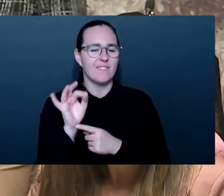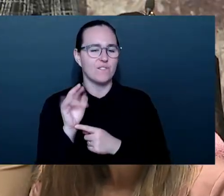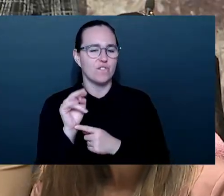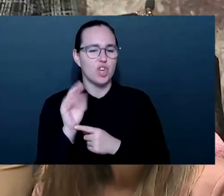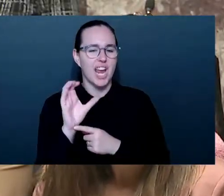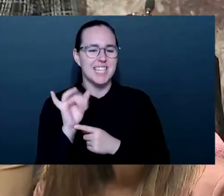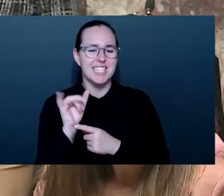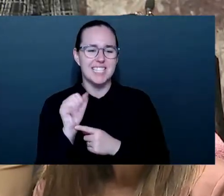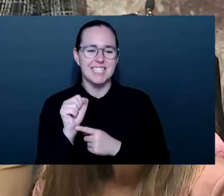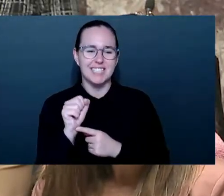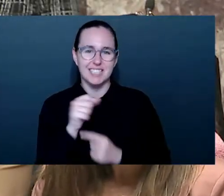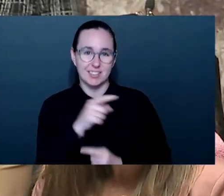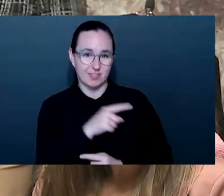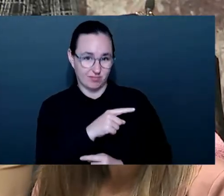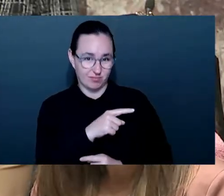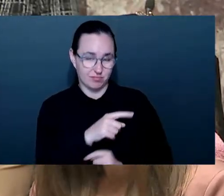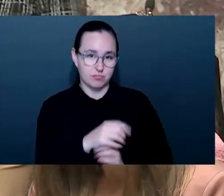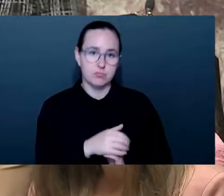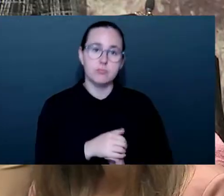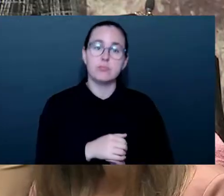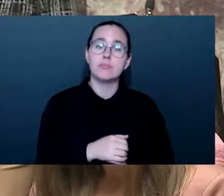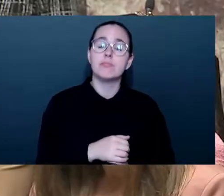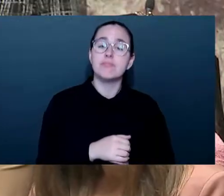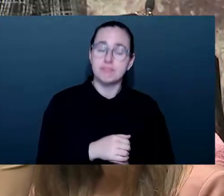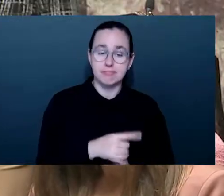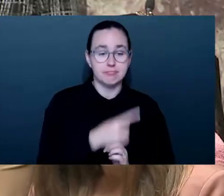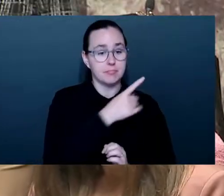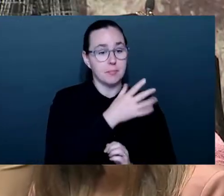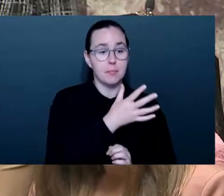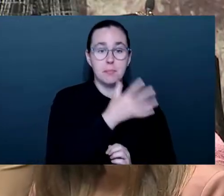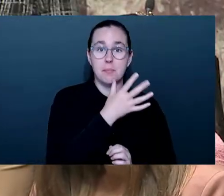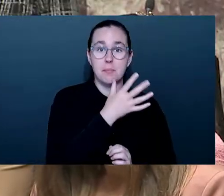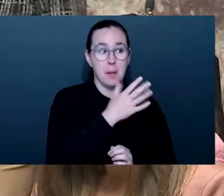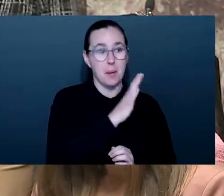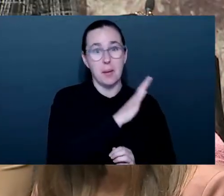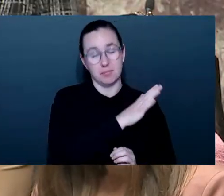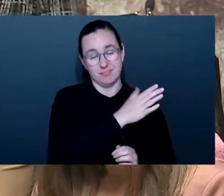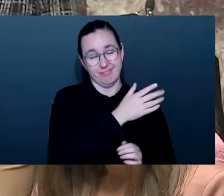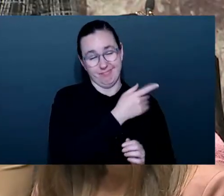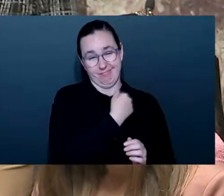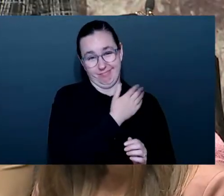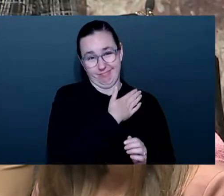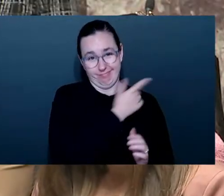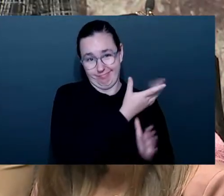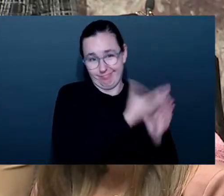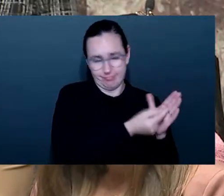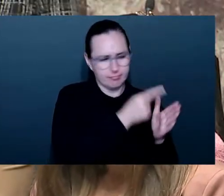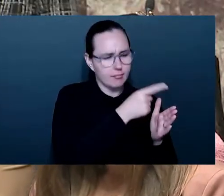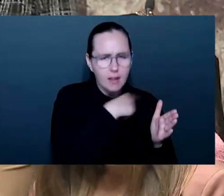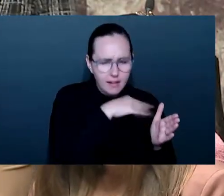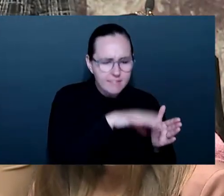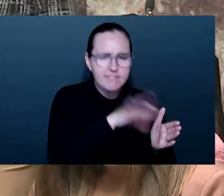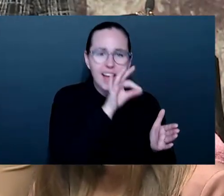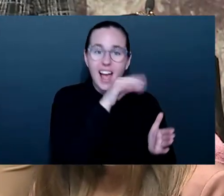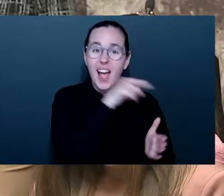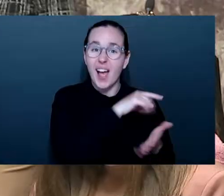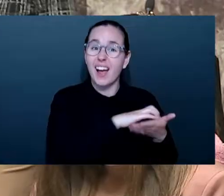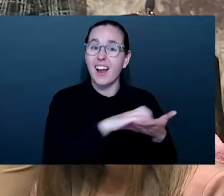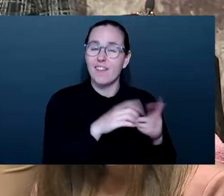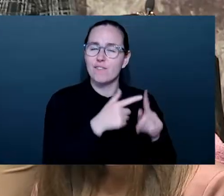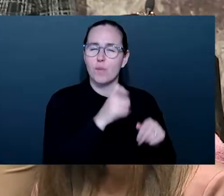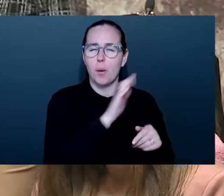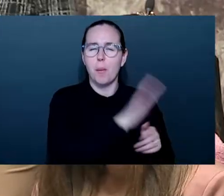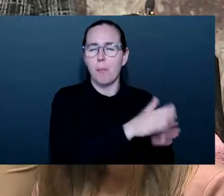she died 3 years ago. Lord, make me an instrument of your peace. Where there